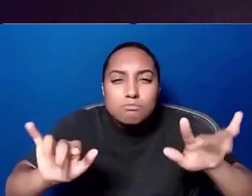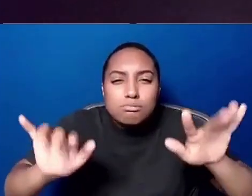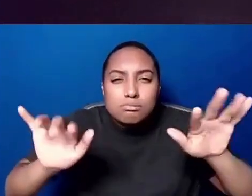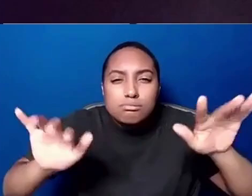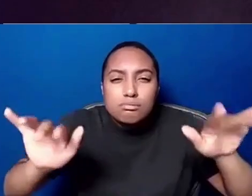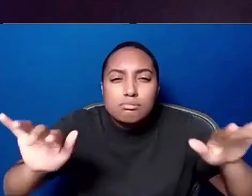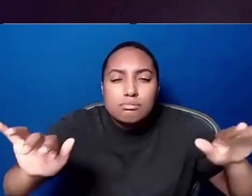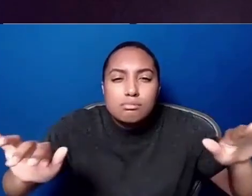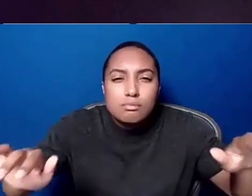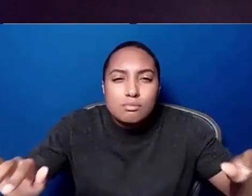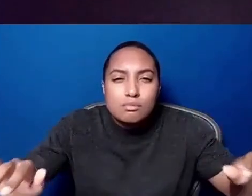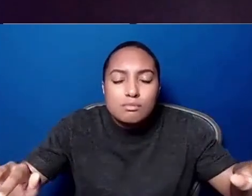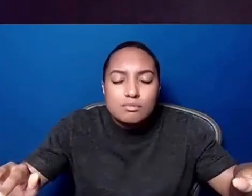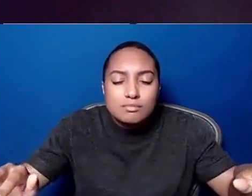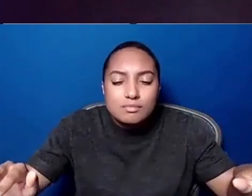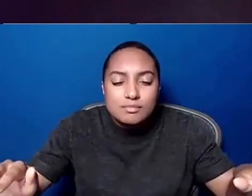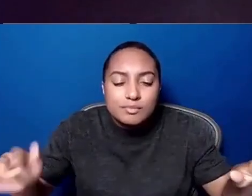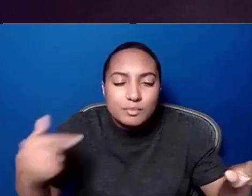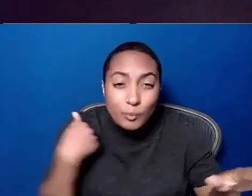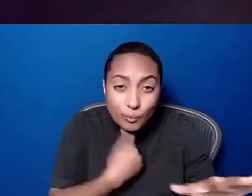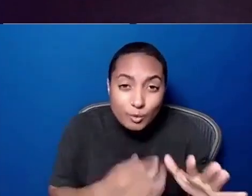And hold our position.